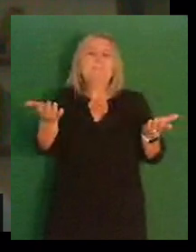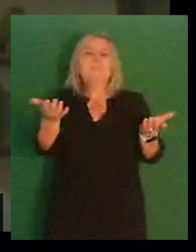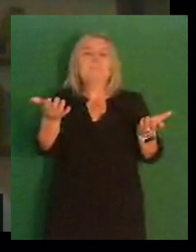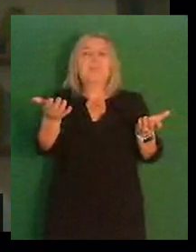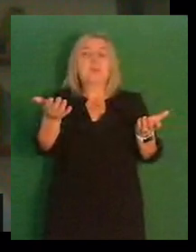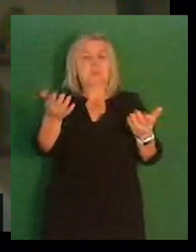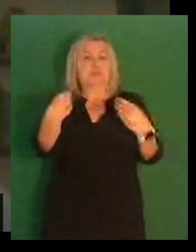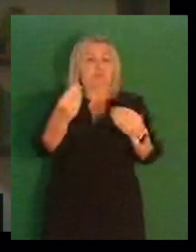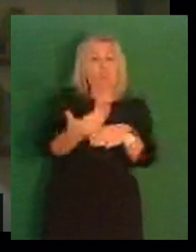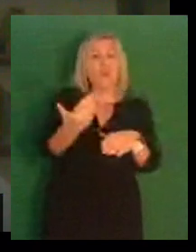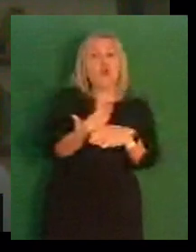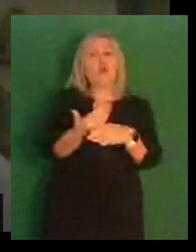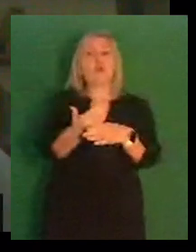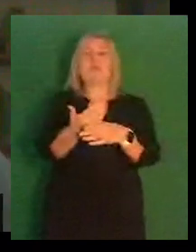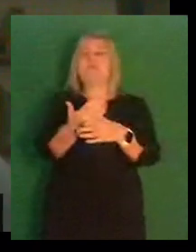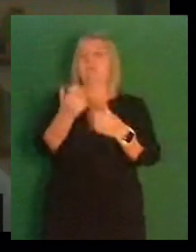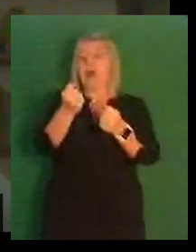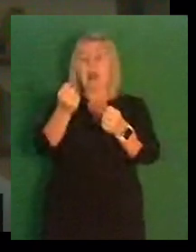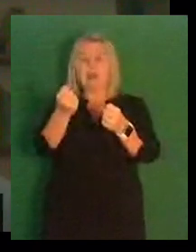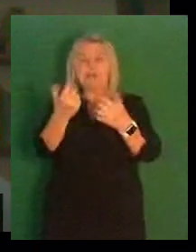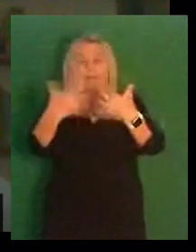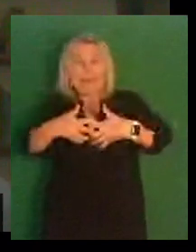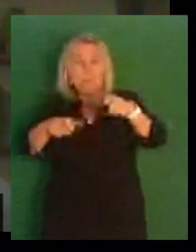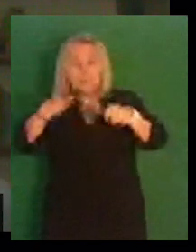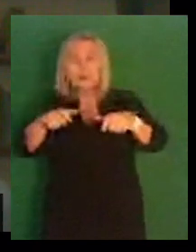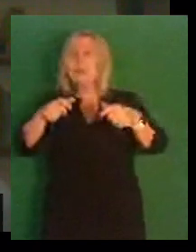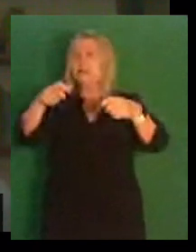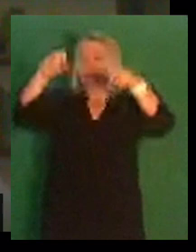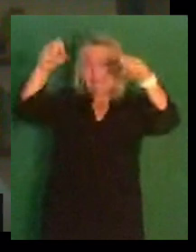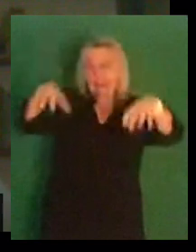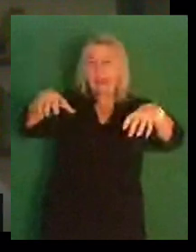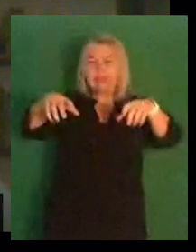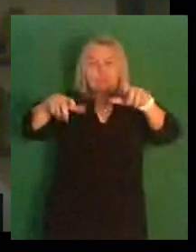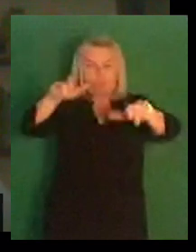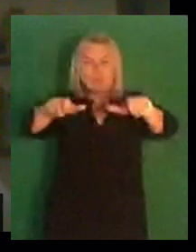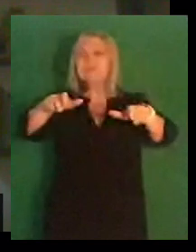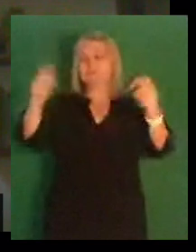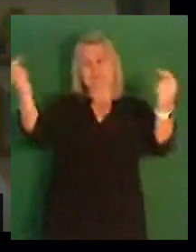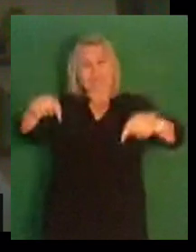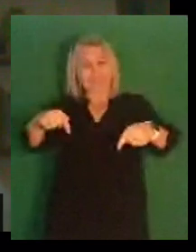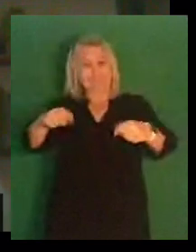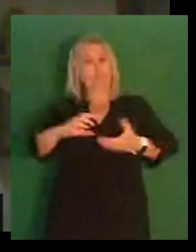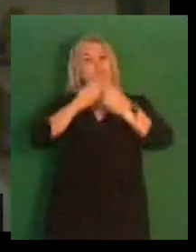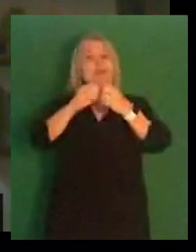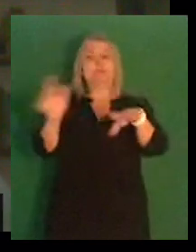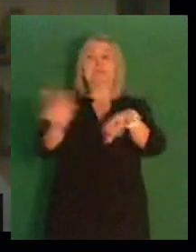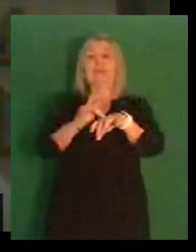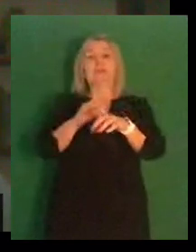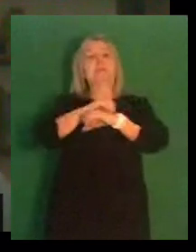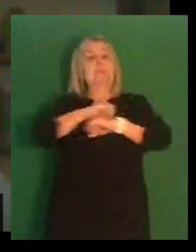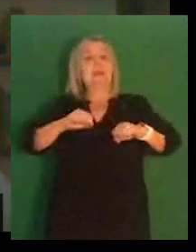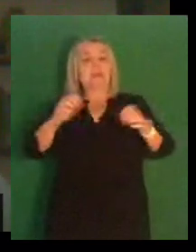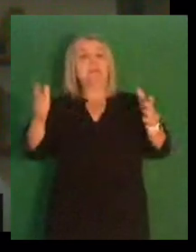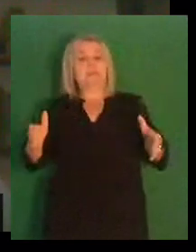Brought in lighting crews and filming crews and created a space in a theatre space where artists could where